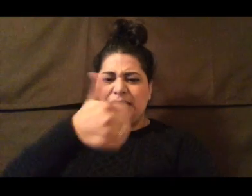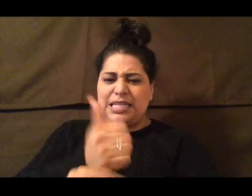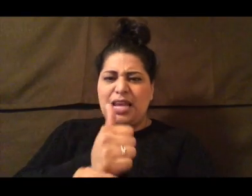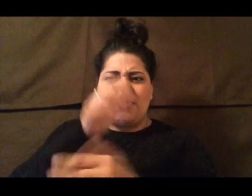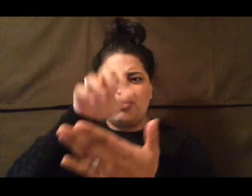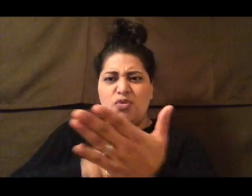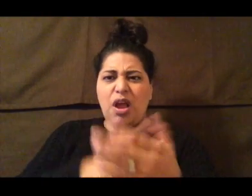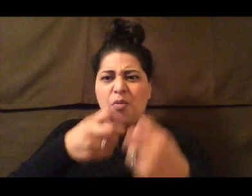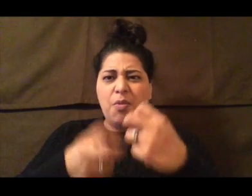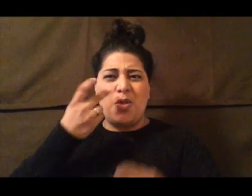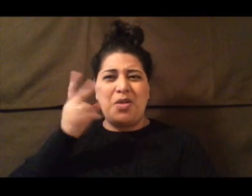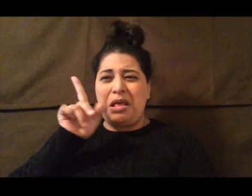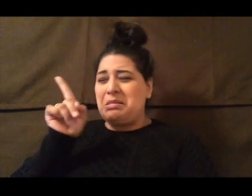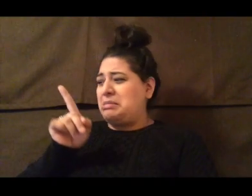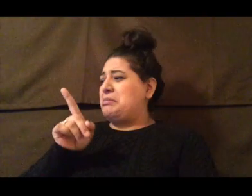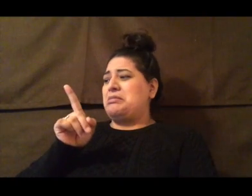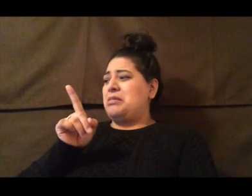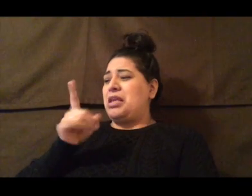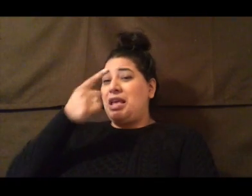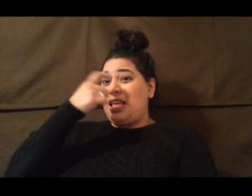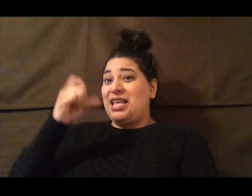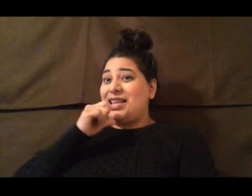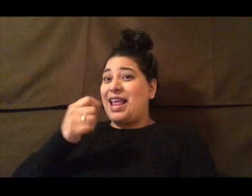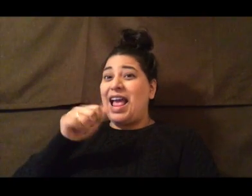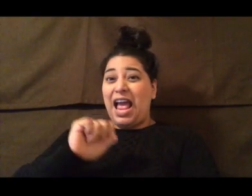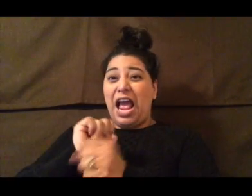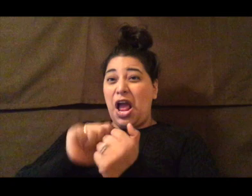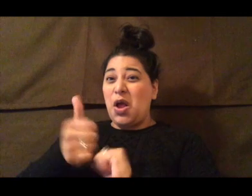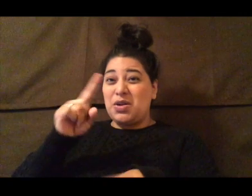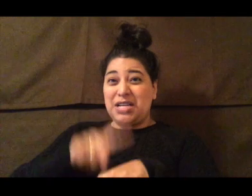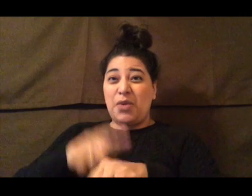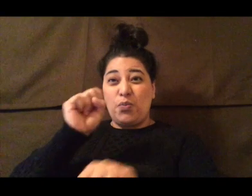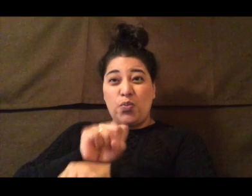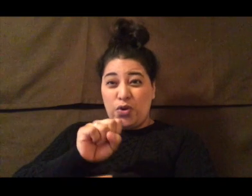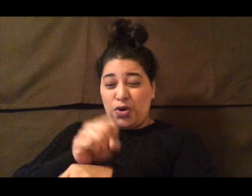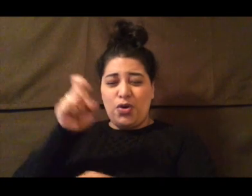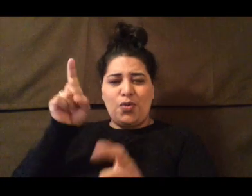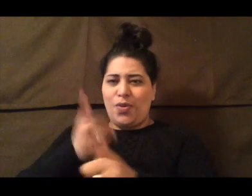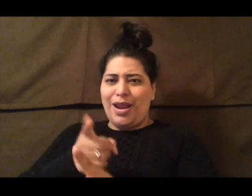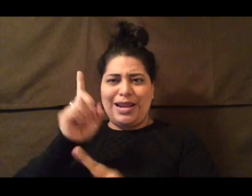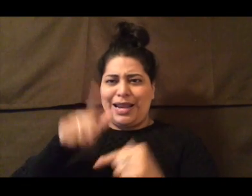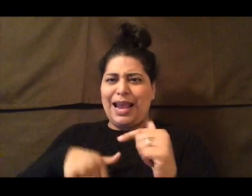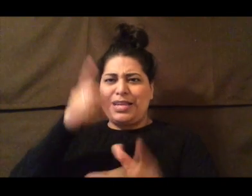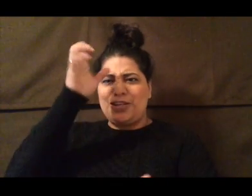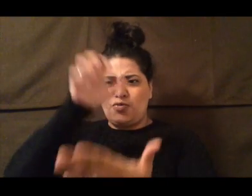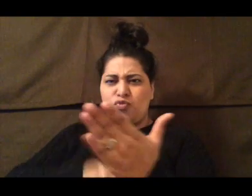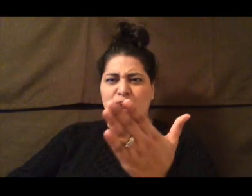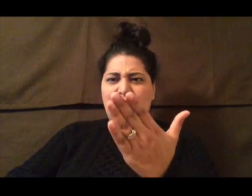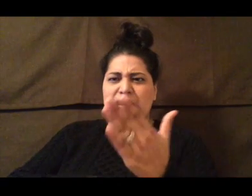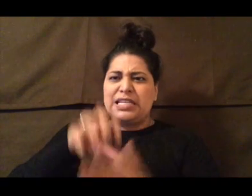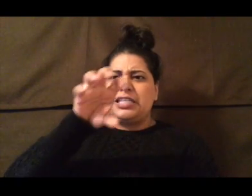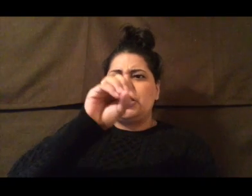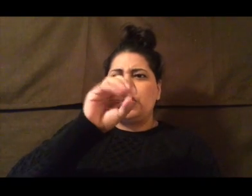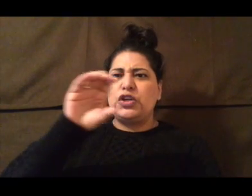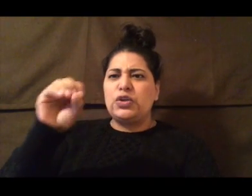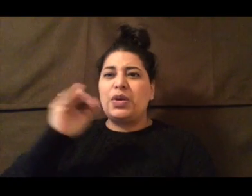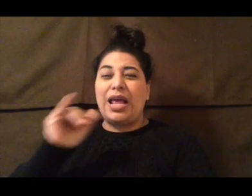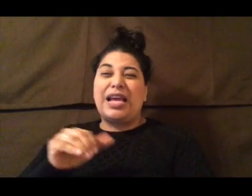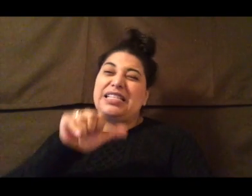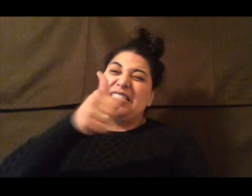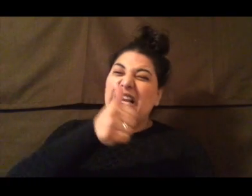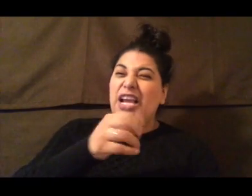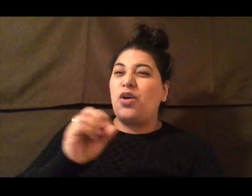not going to set up a subtraction problem that looks like this, because that's not how time works, right? We can't subtract from zeros like